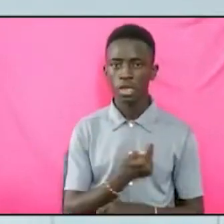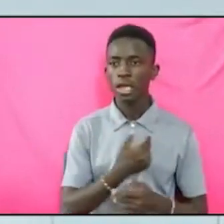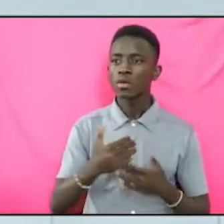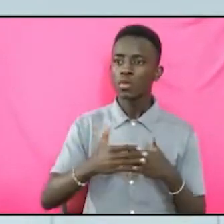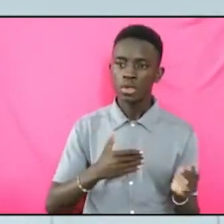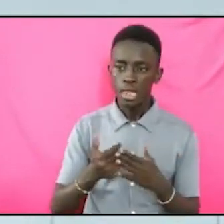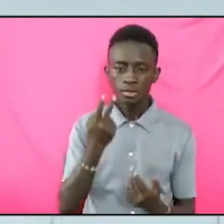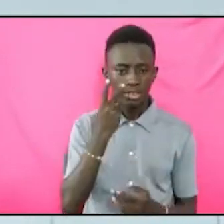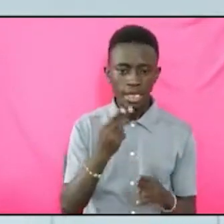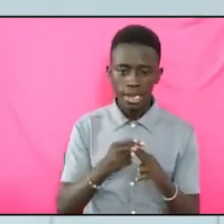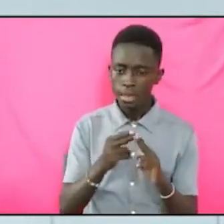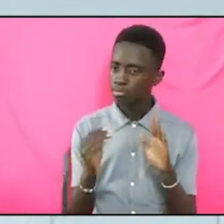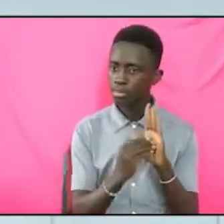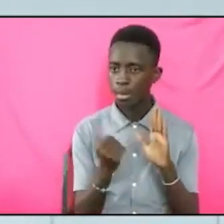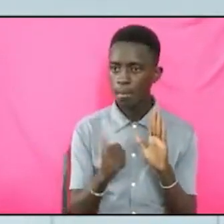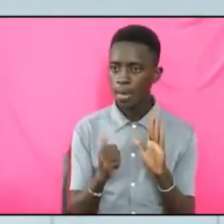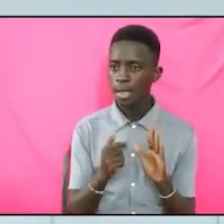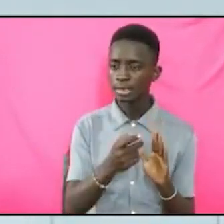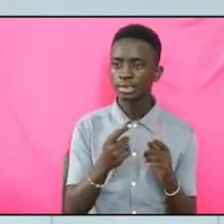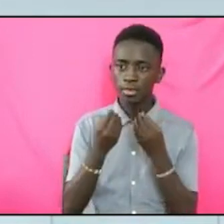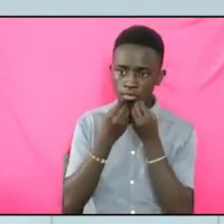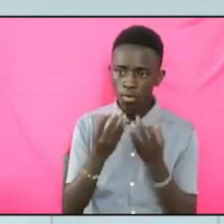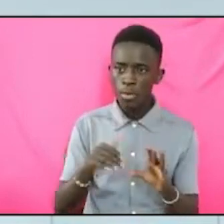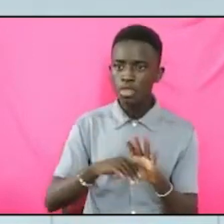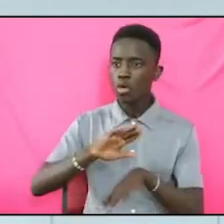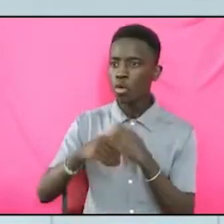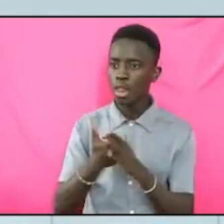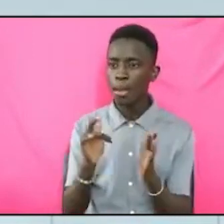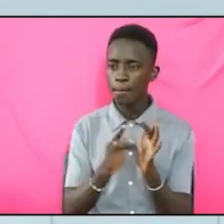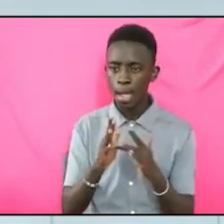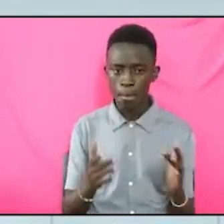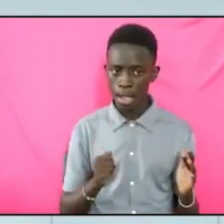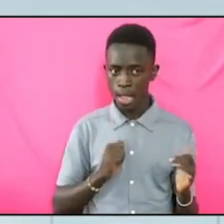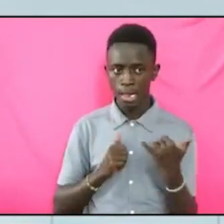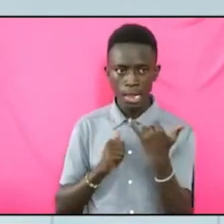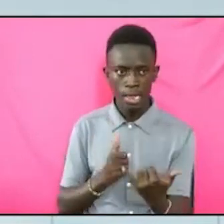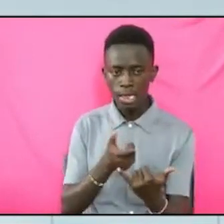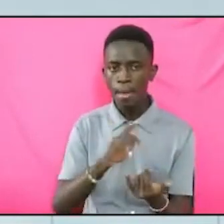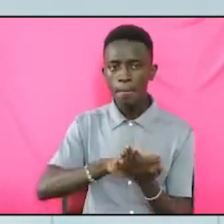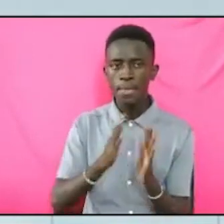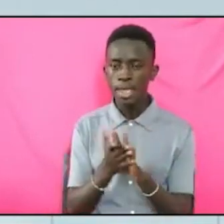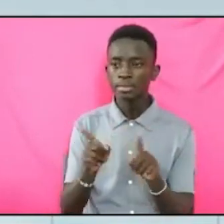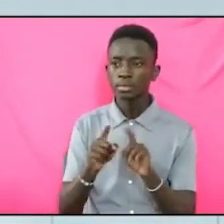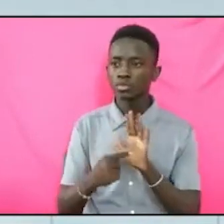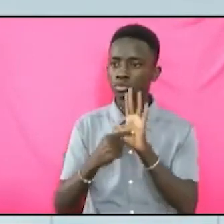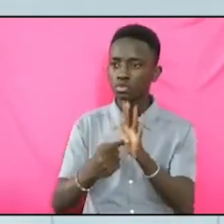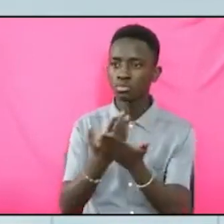only one mention in the entire Bible. She stands out as an icon of faith many centuries even after.